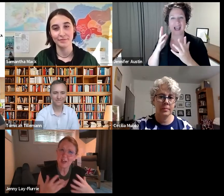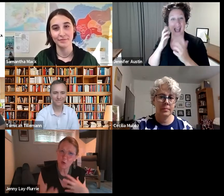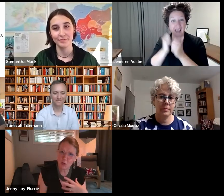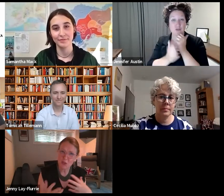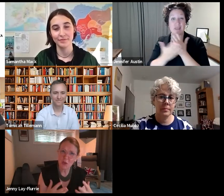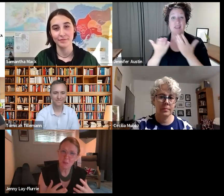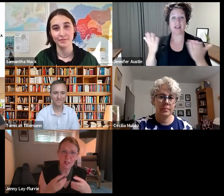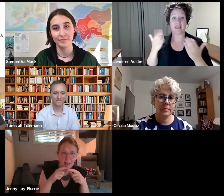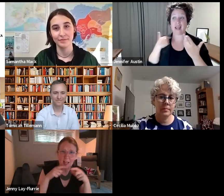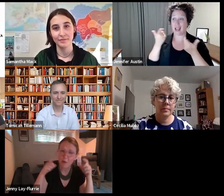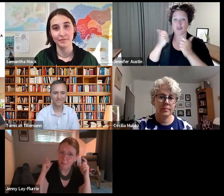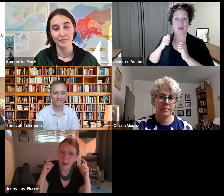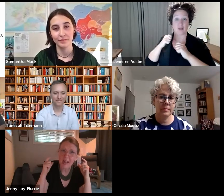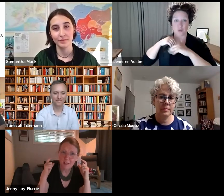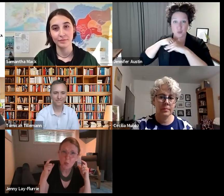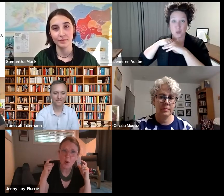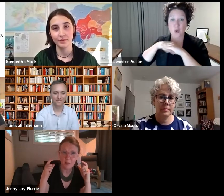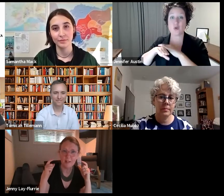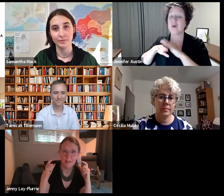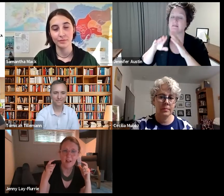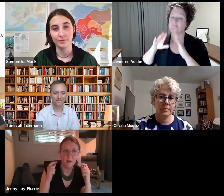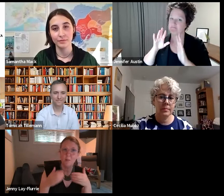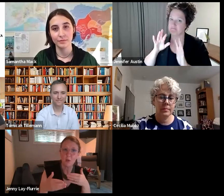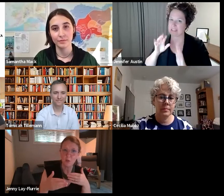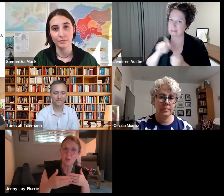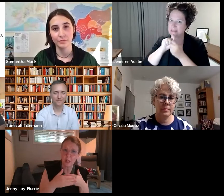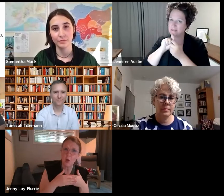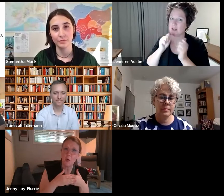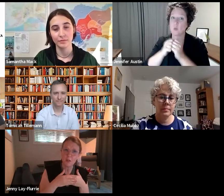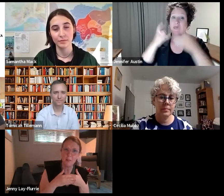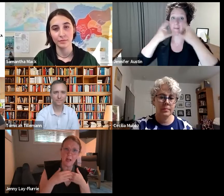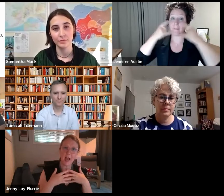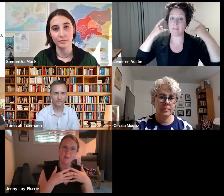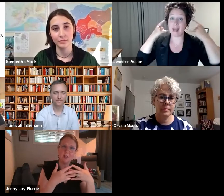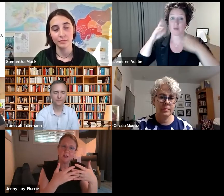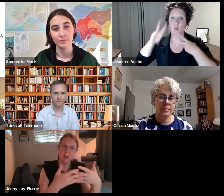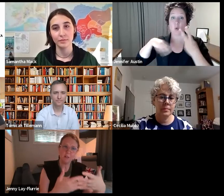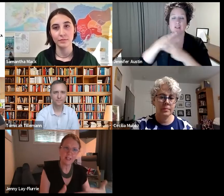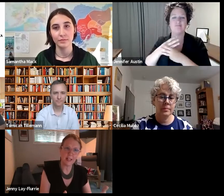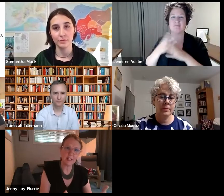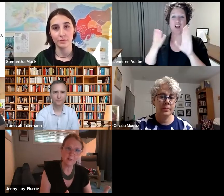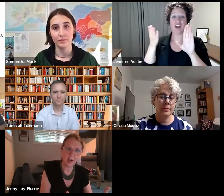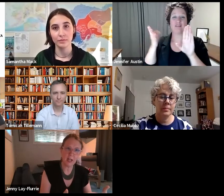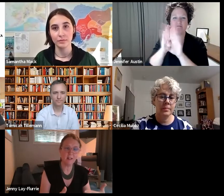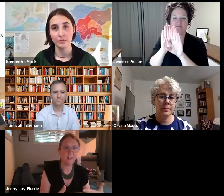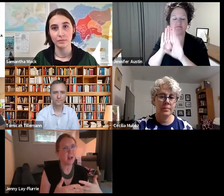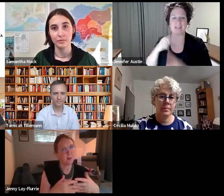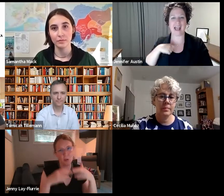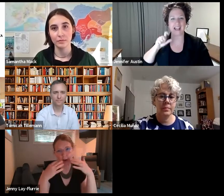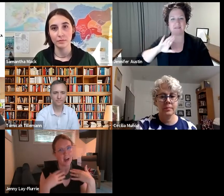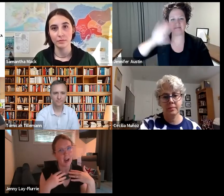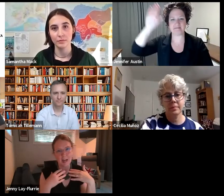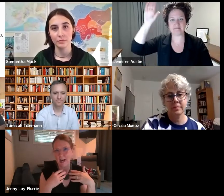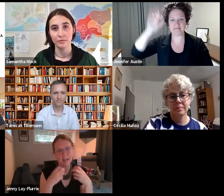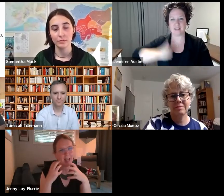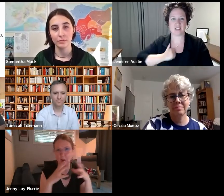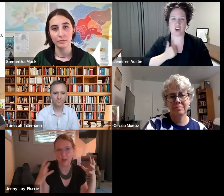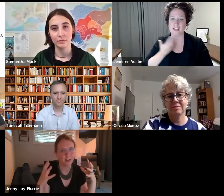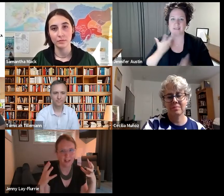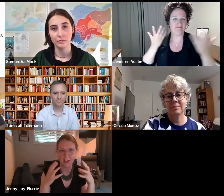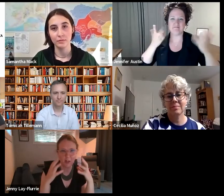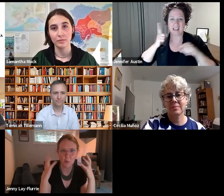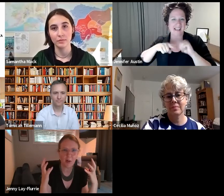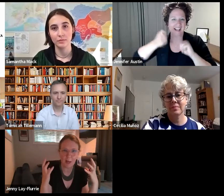Everything that I go to, particularly with a masked world, those doors are closed to me. I have to self-identify and say, I'm sorry, I